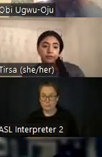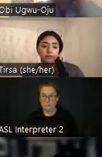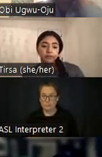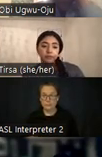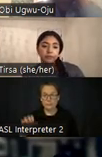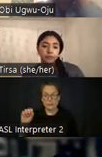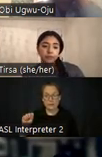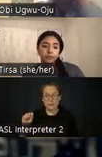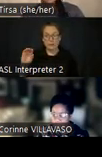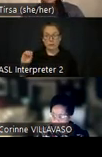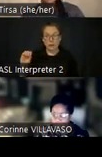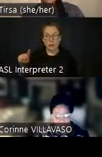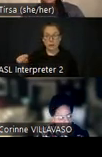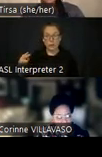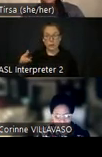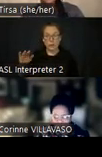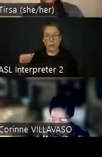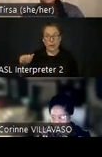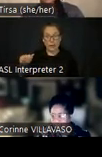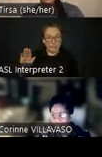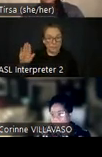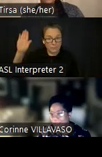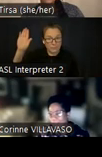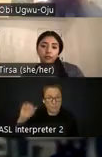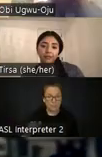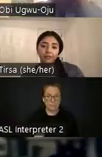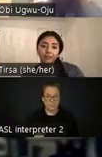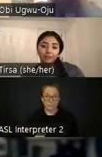Commissioner Sophia, I'm sorry.